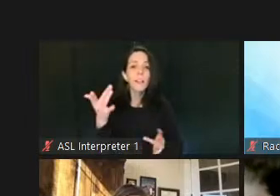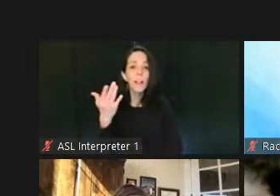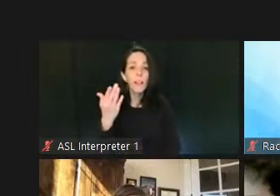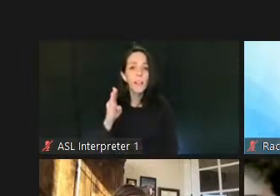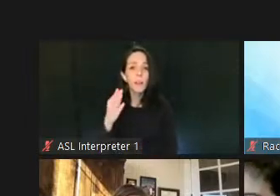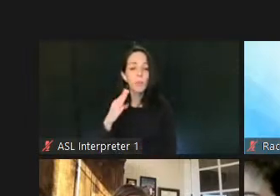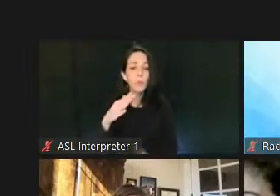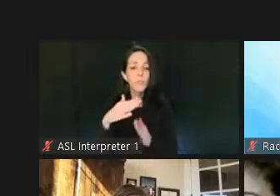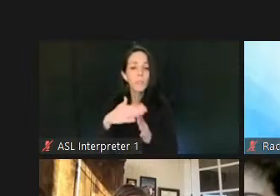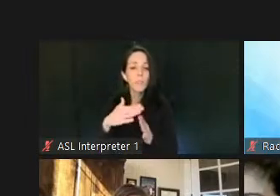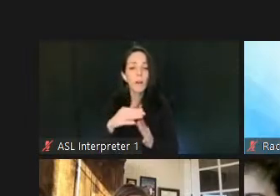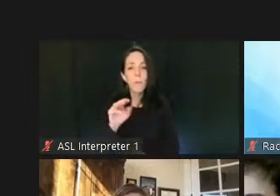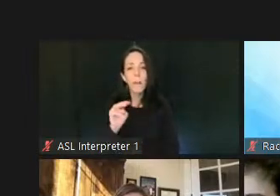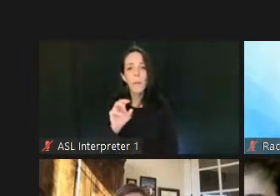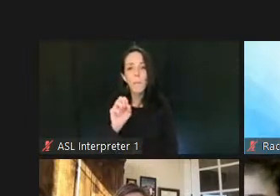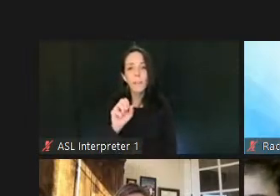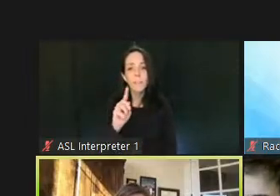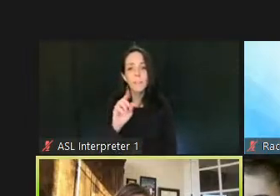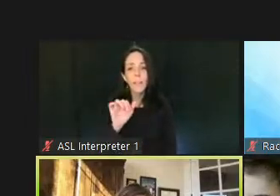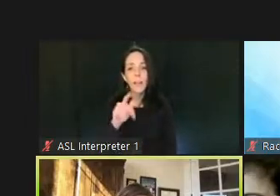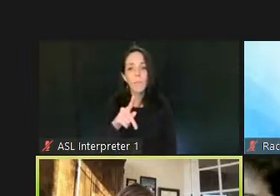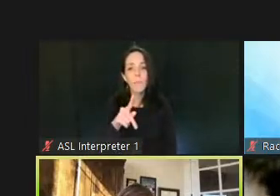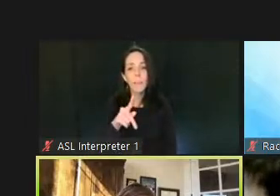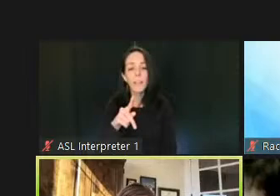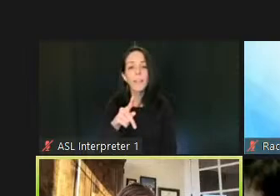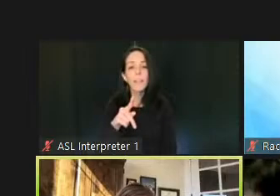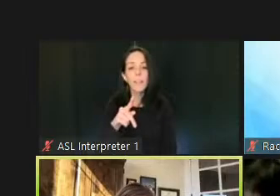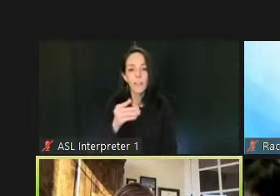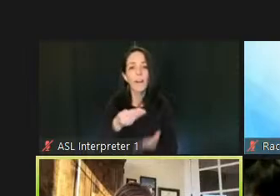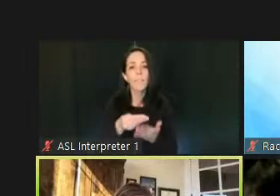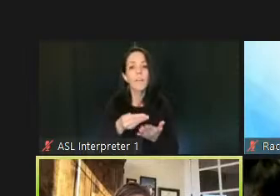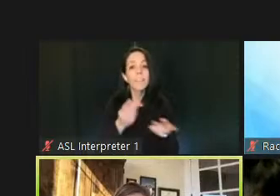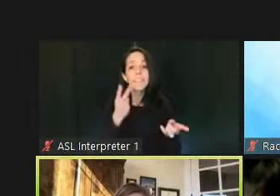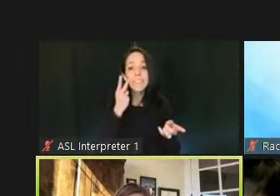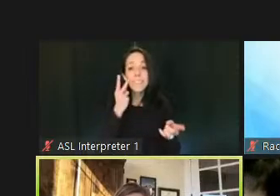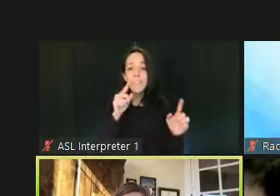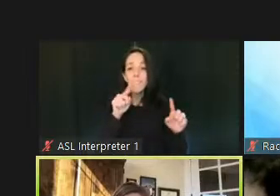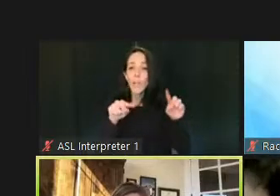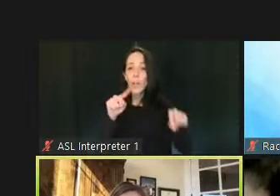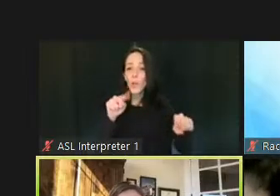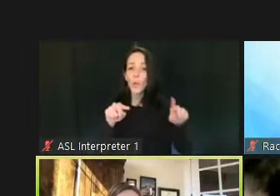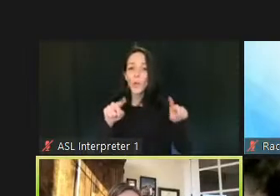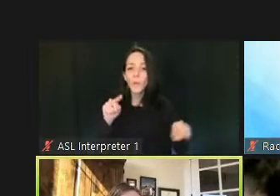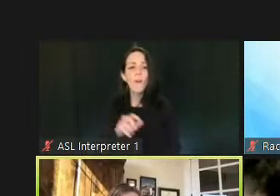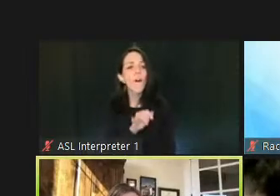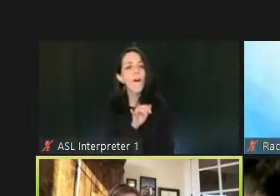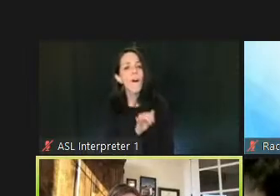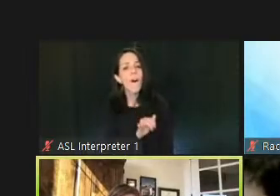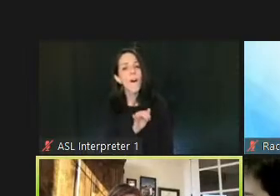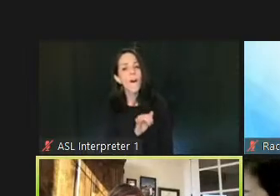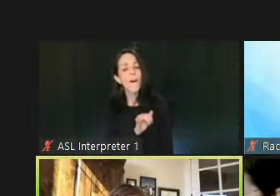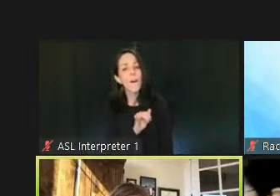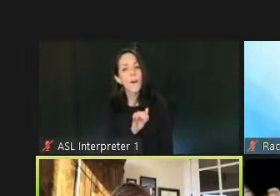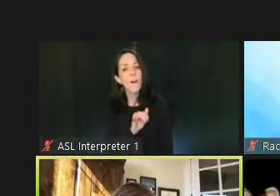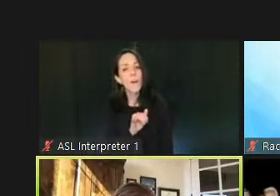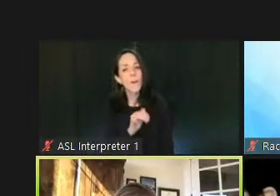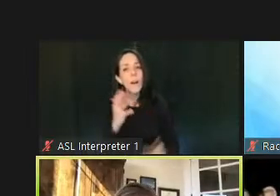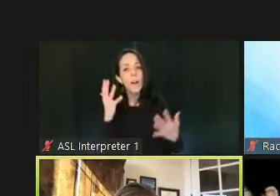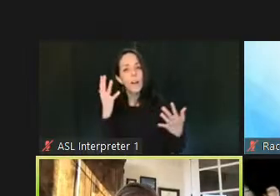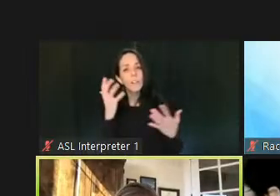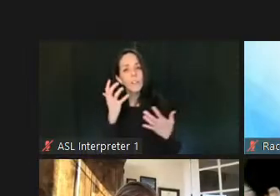is the MSTIP funding, and you can see it actually varied somewhat from year to year. The dark blue and the light blue, that's hard Right. to